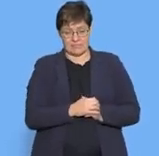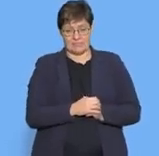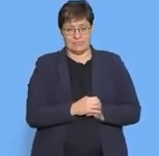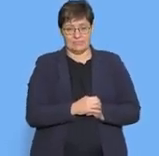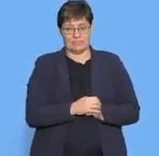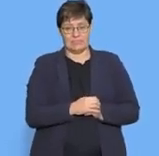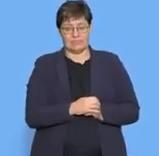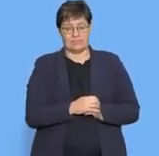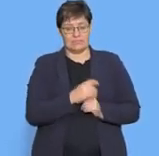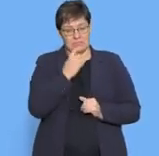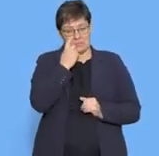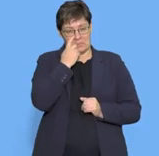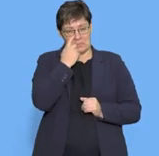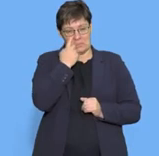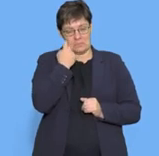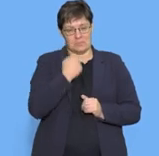Okay.